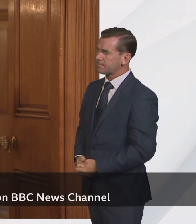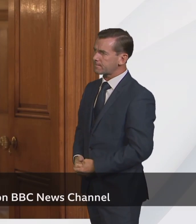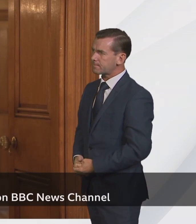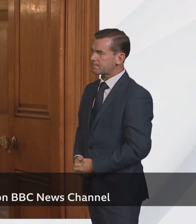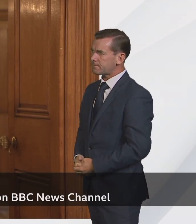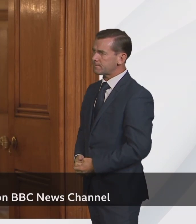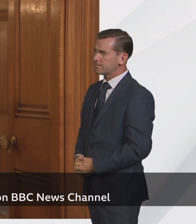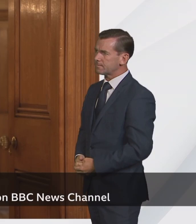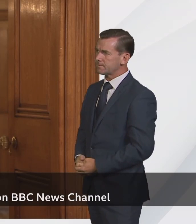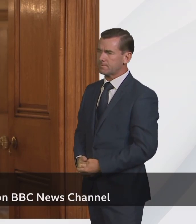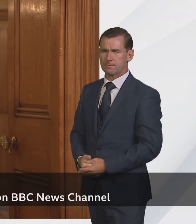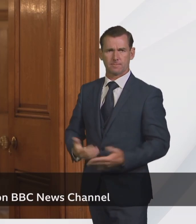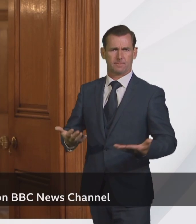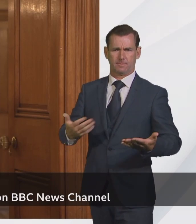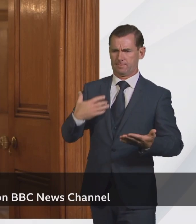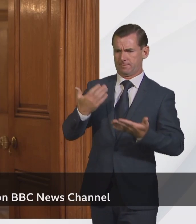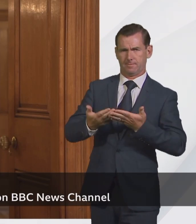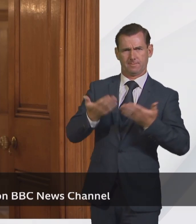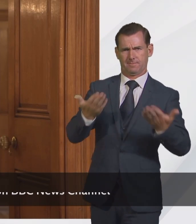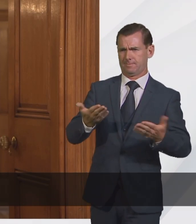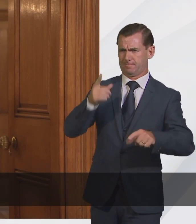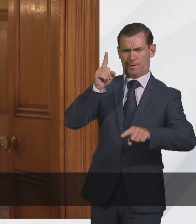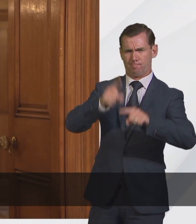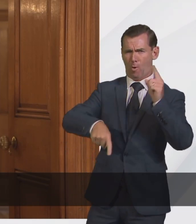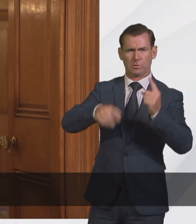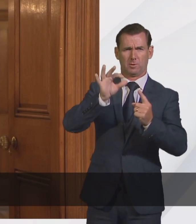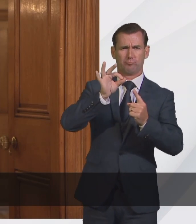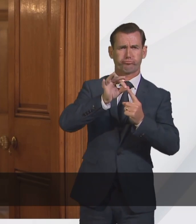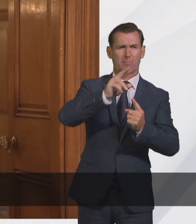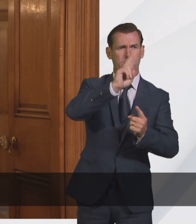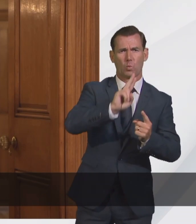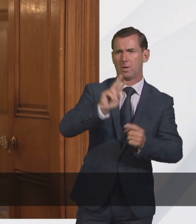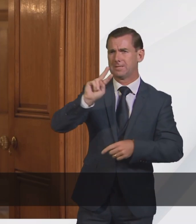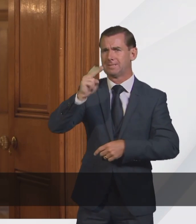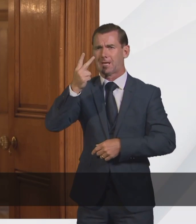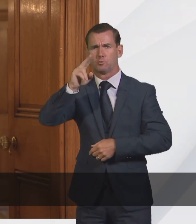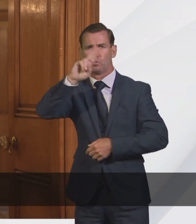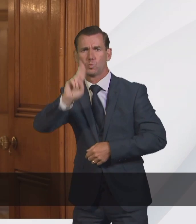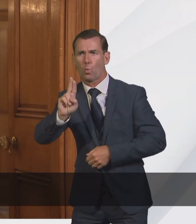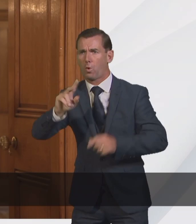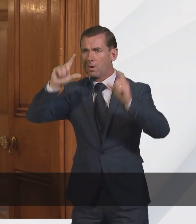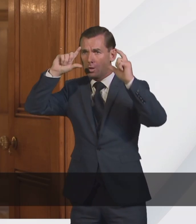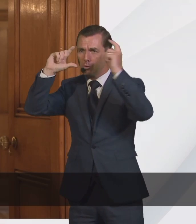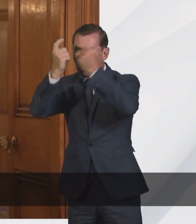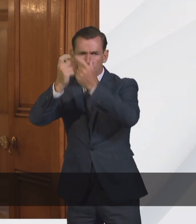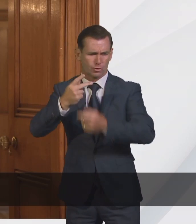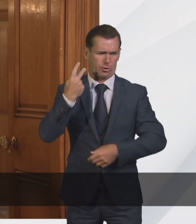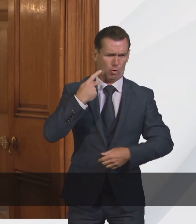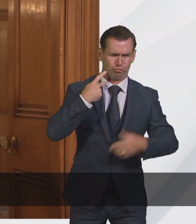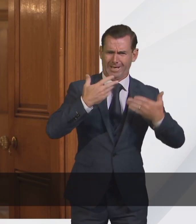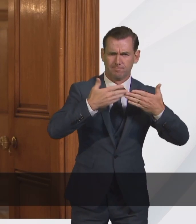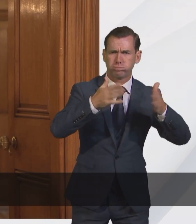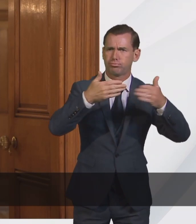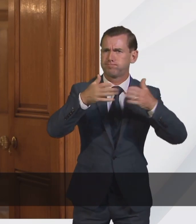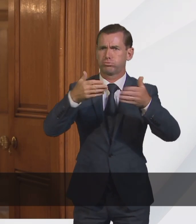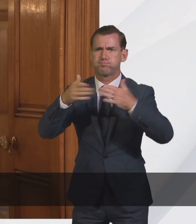Today, with the overwhelming majority of primary and secondary schools, as well as colleges and nurseries opening to more children